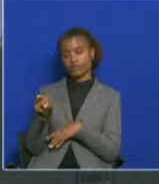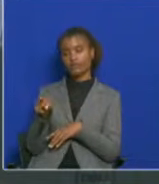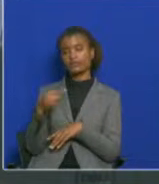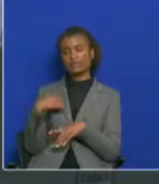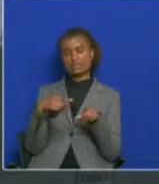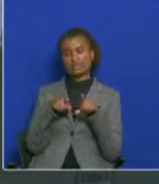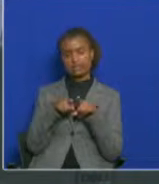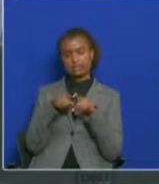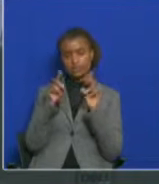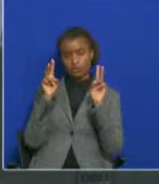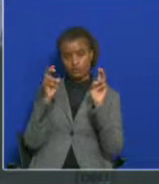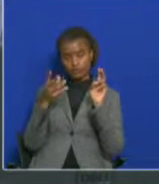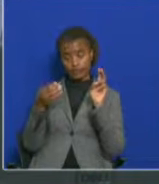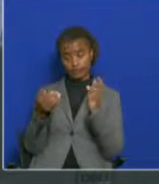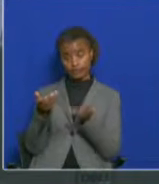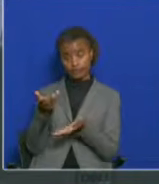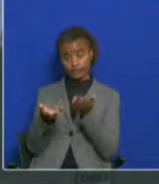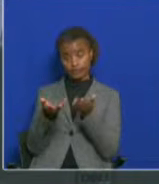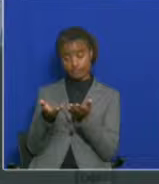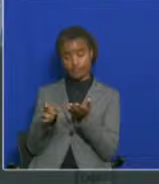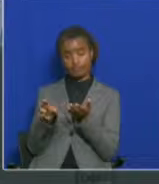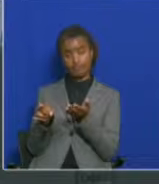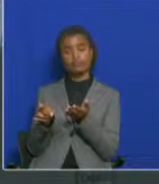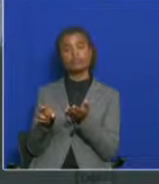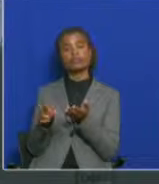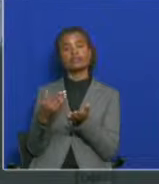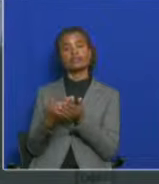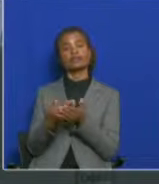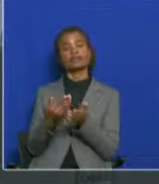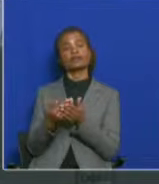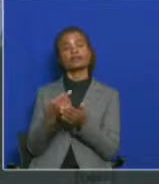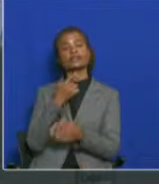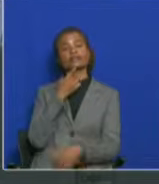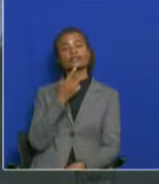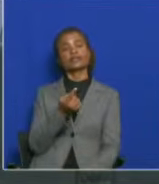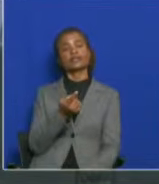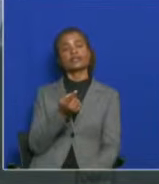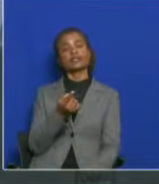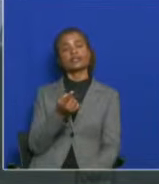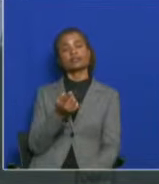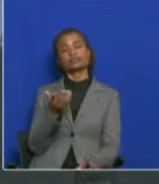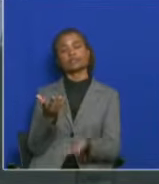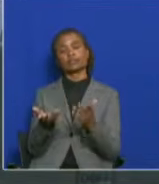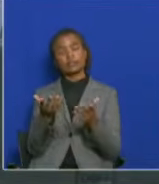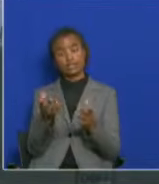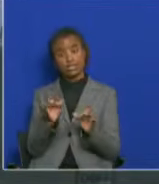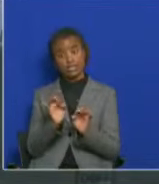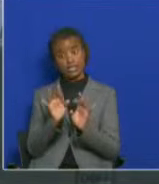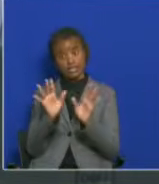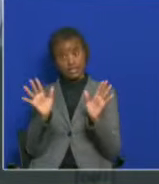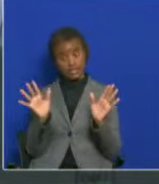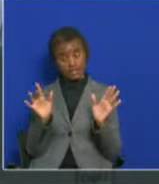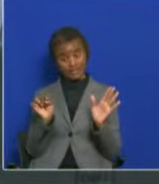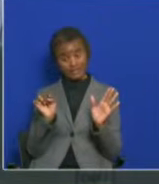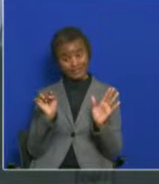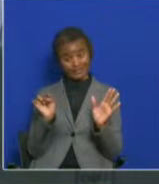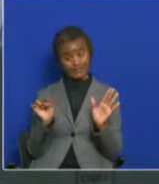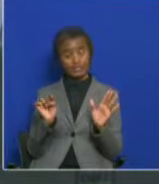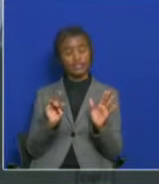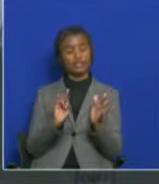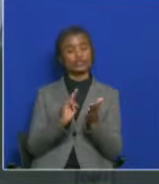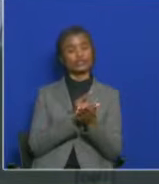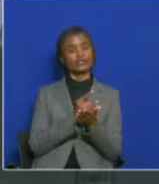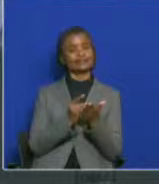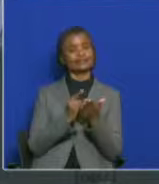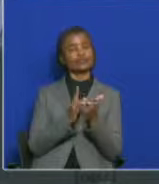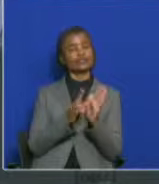you can put it no higher than to say, prima facie, this is what the chats appear to